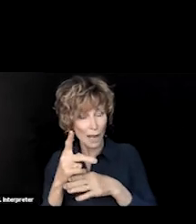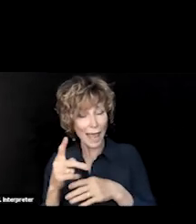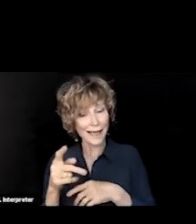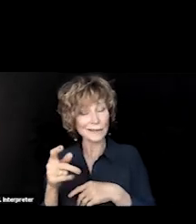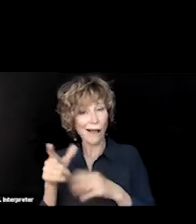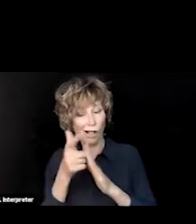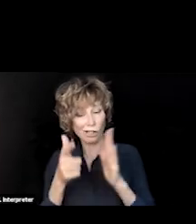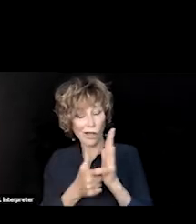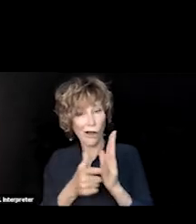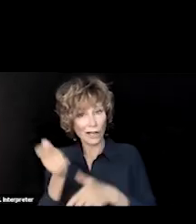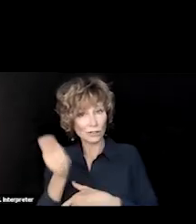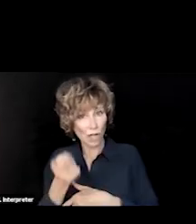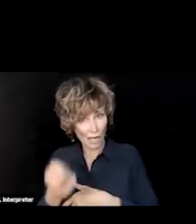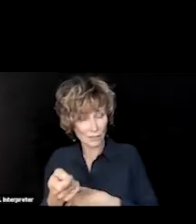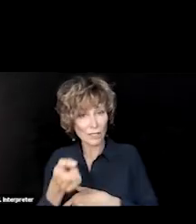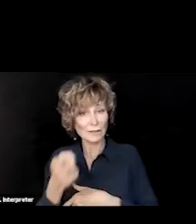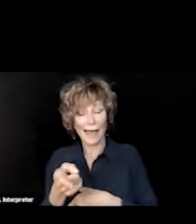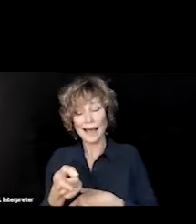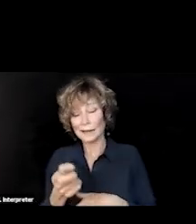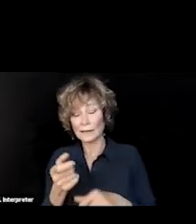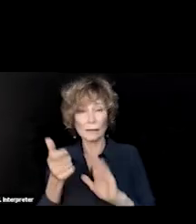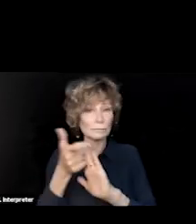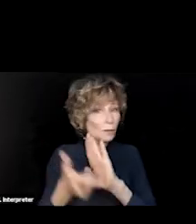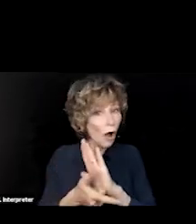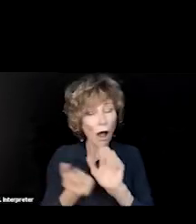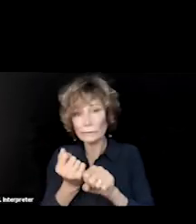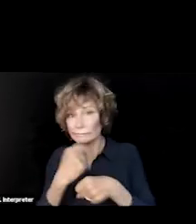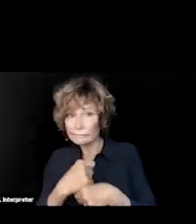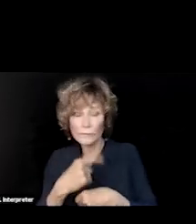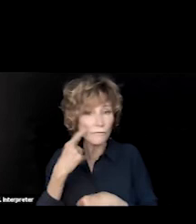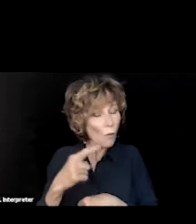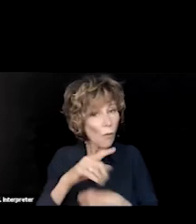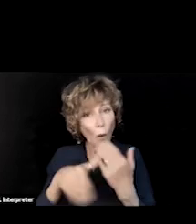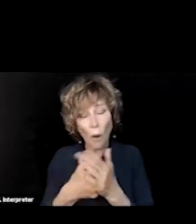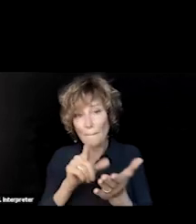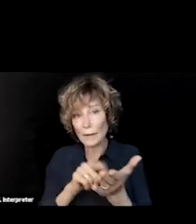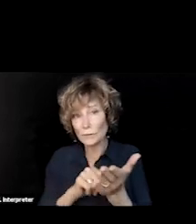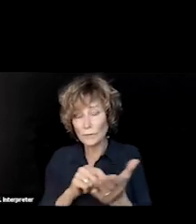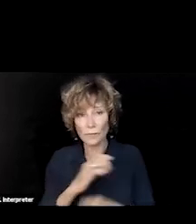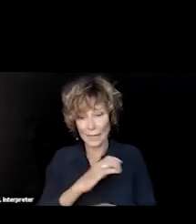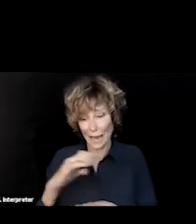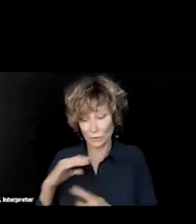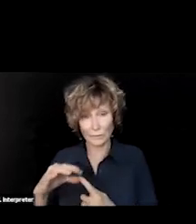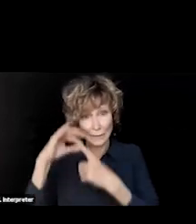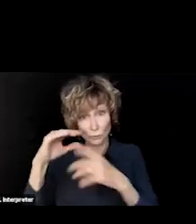who co-authored the publications on special education legal issues that are published by the Council for Exceptional